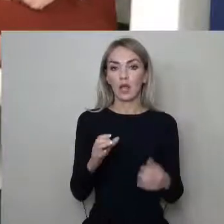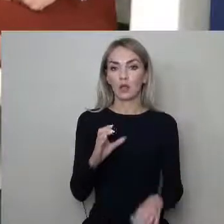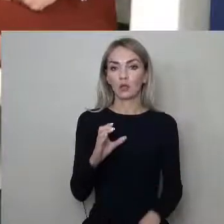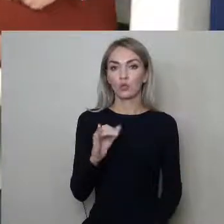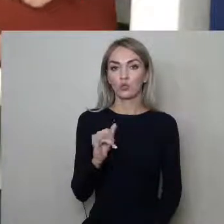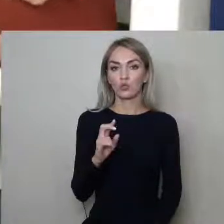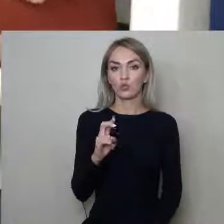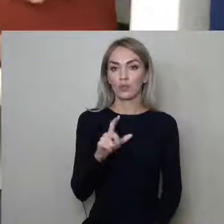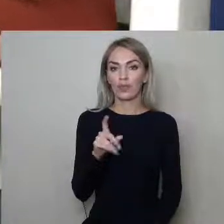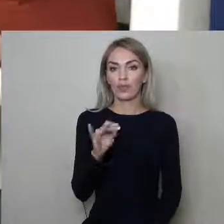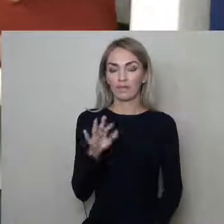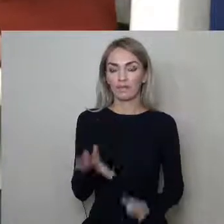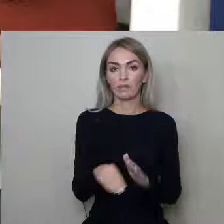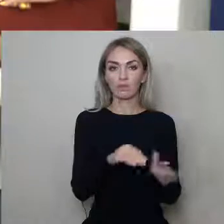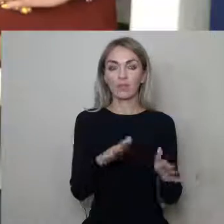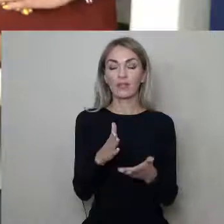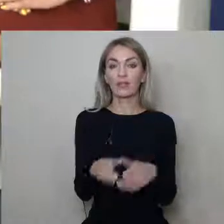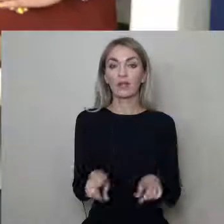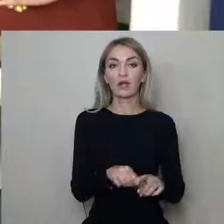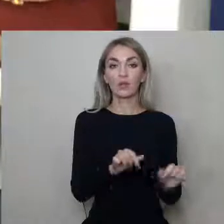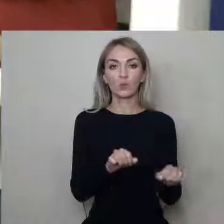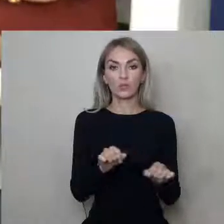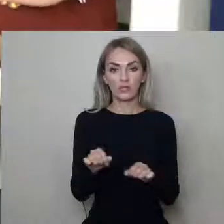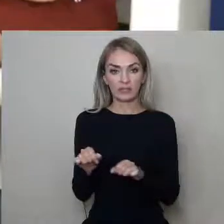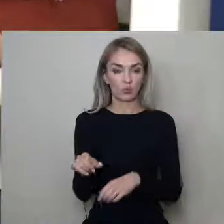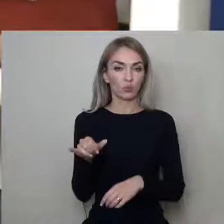subjects of the election process